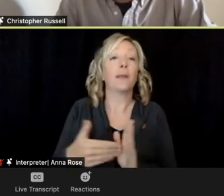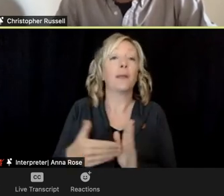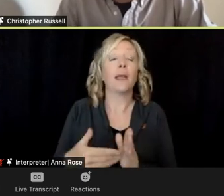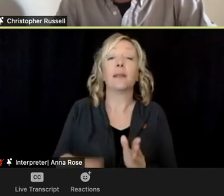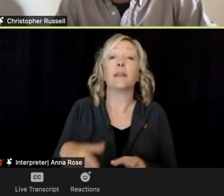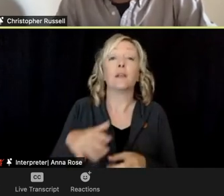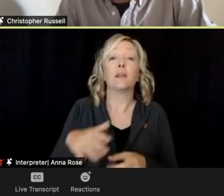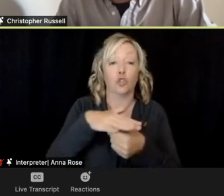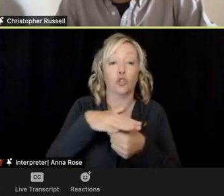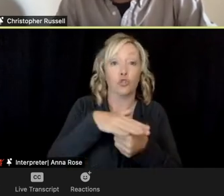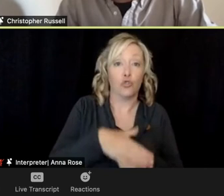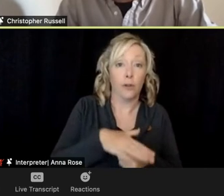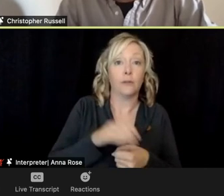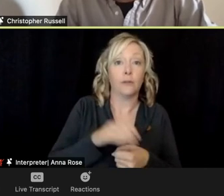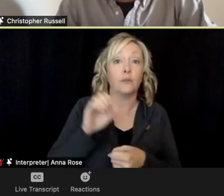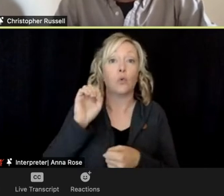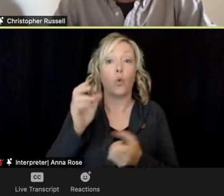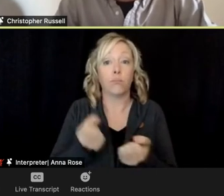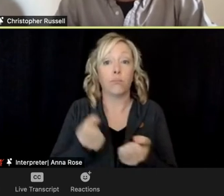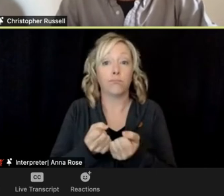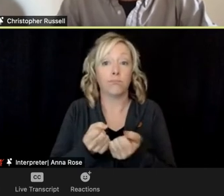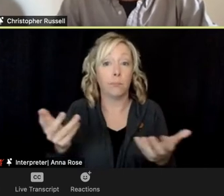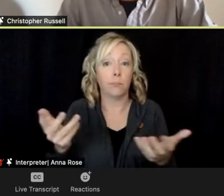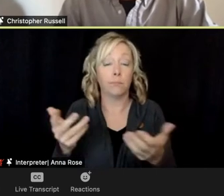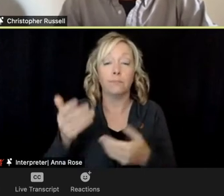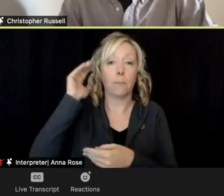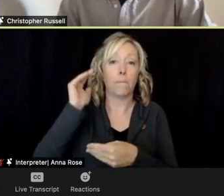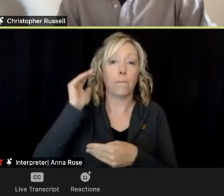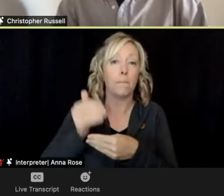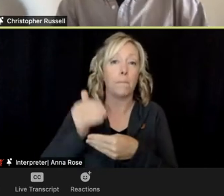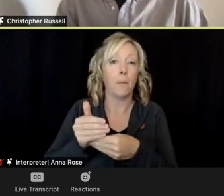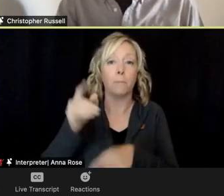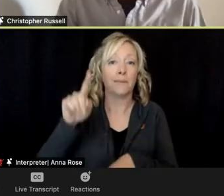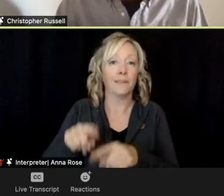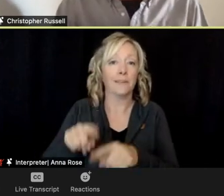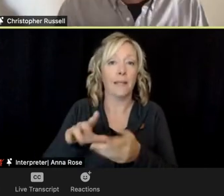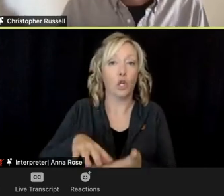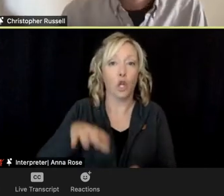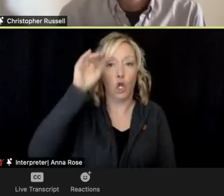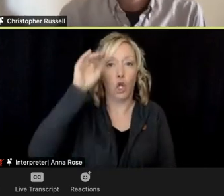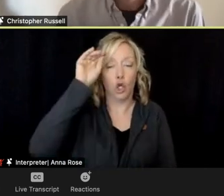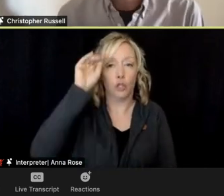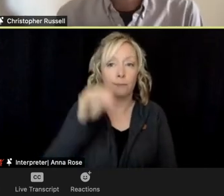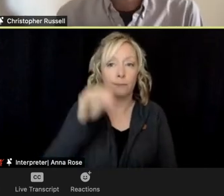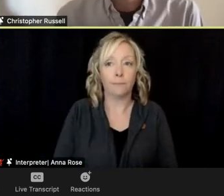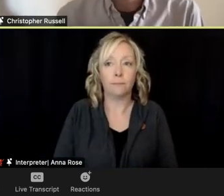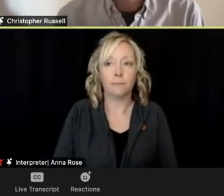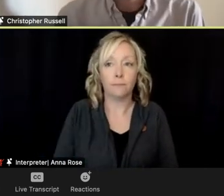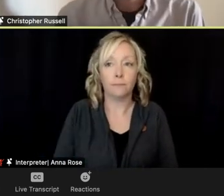out. And there's some, TVI inside jokes over there with the Foundations of Low Vision textbook.